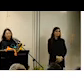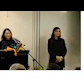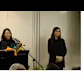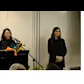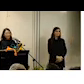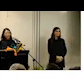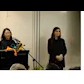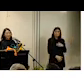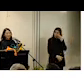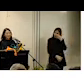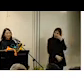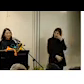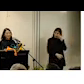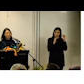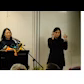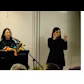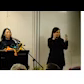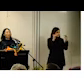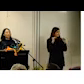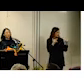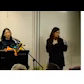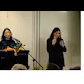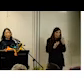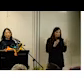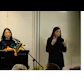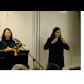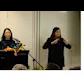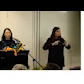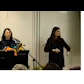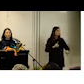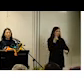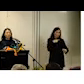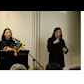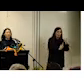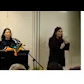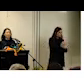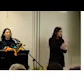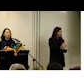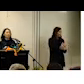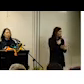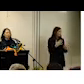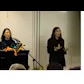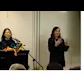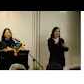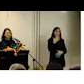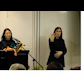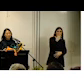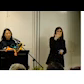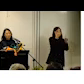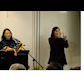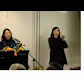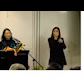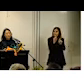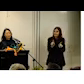So what is next for our research is that we want to understand why overinhibition also causes epilepsy and why does it result in more severe